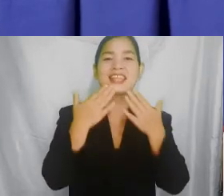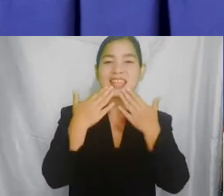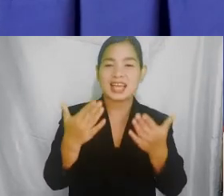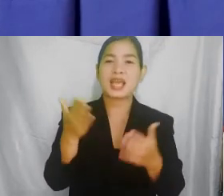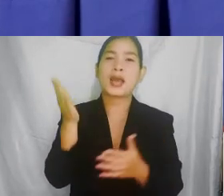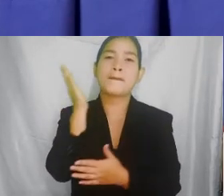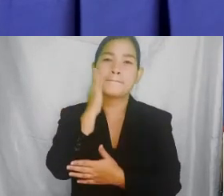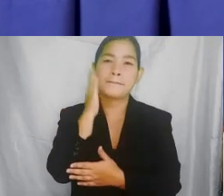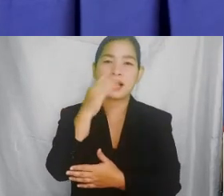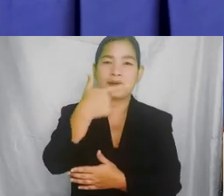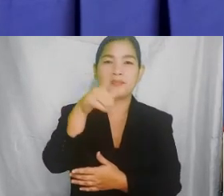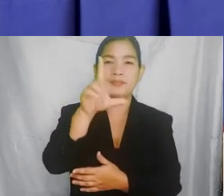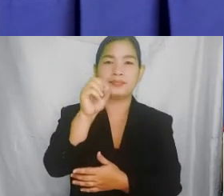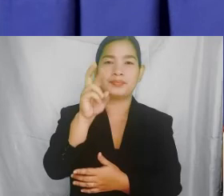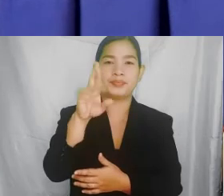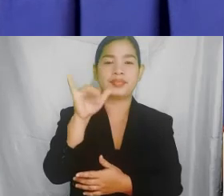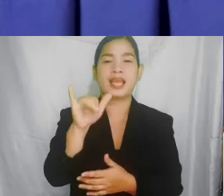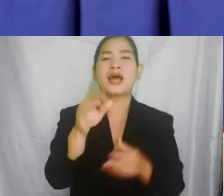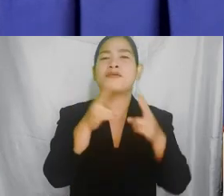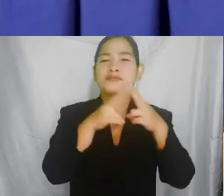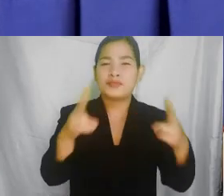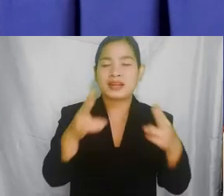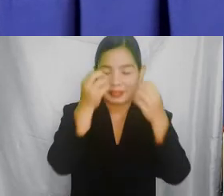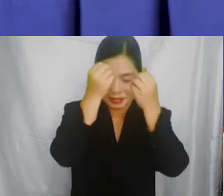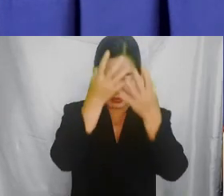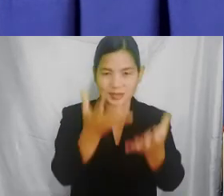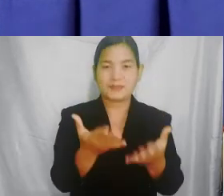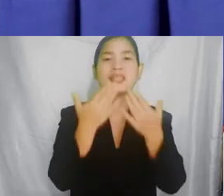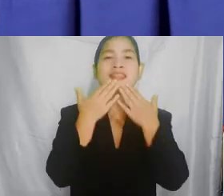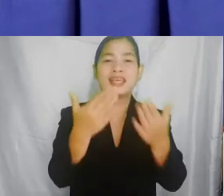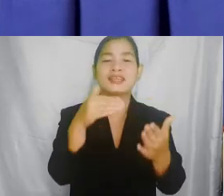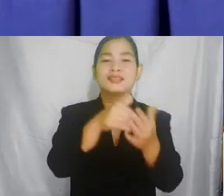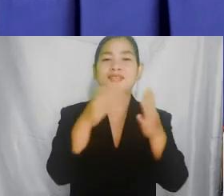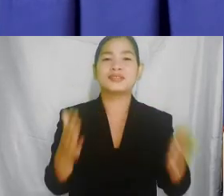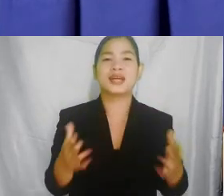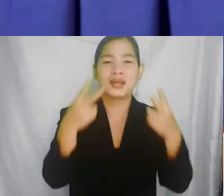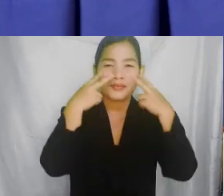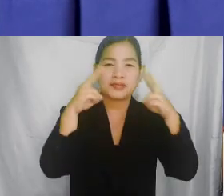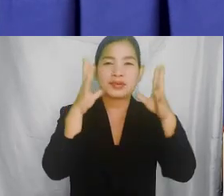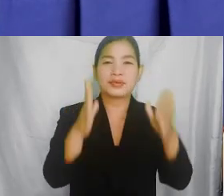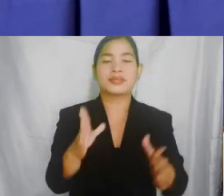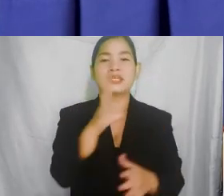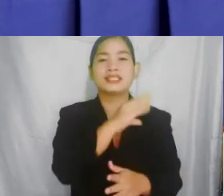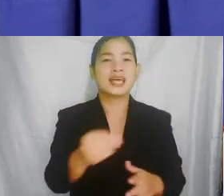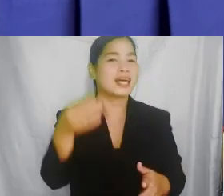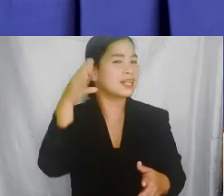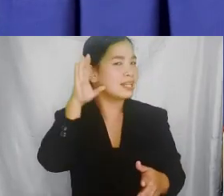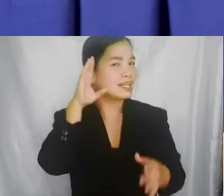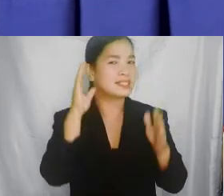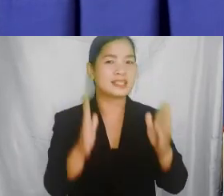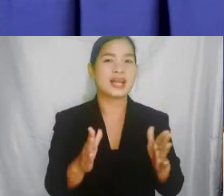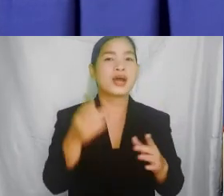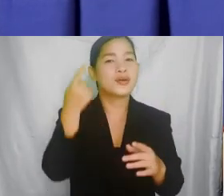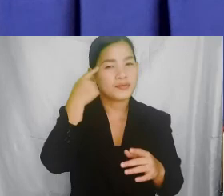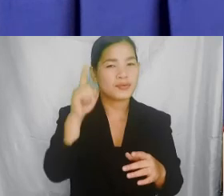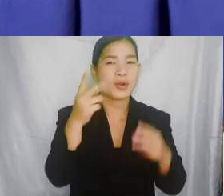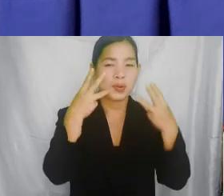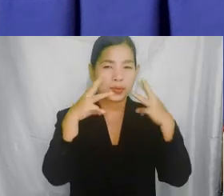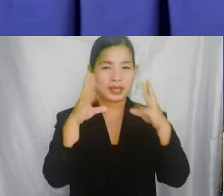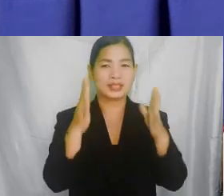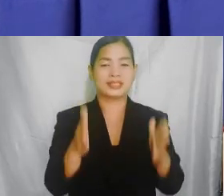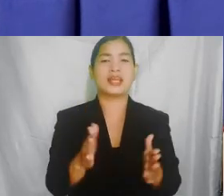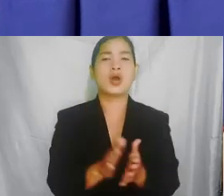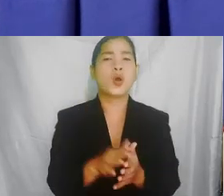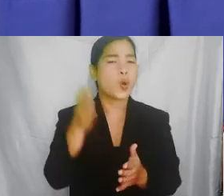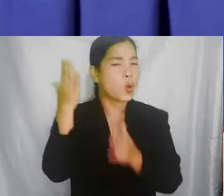That was great! Thank you, Teacher Glory. That was very informative. Thank you, students, viewers, and